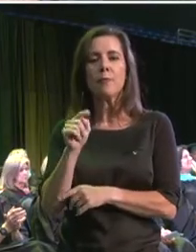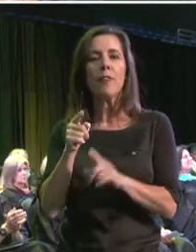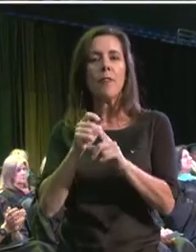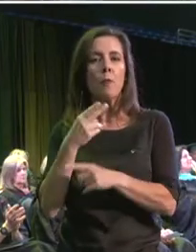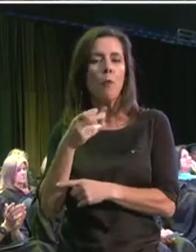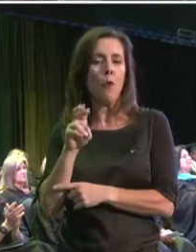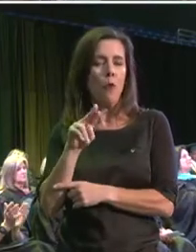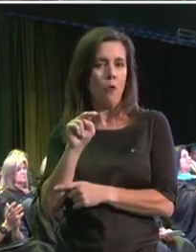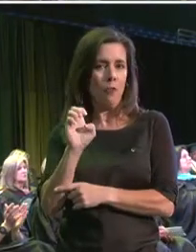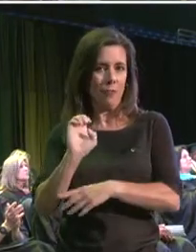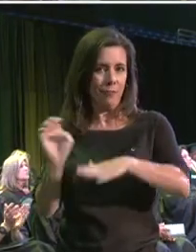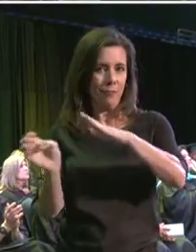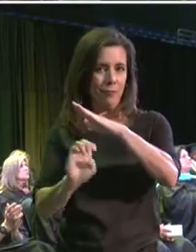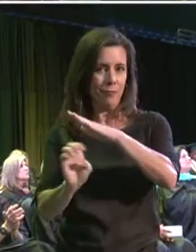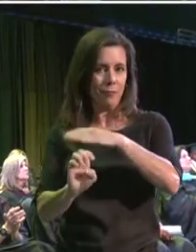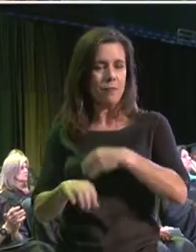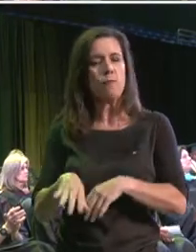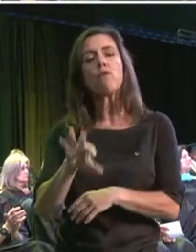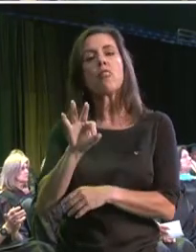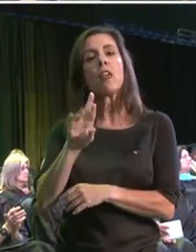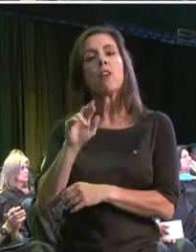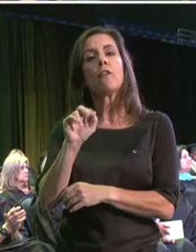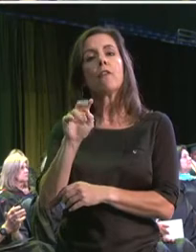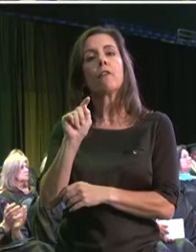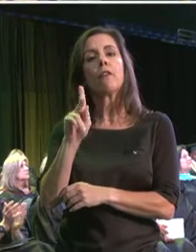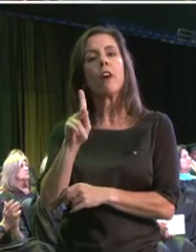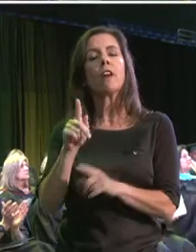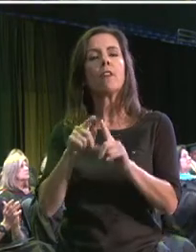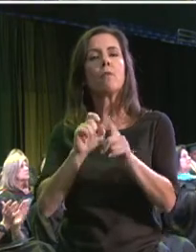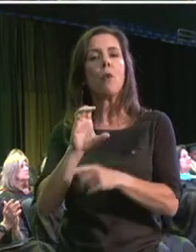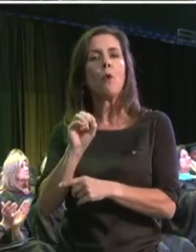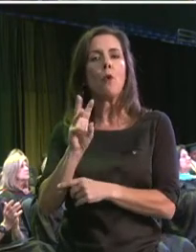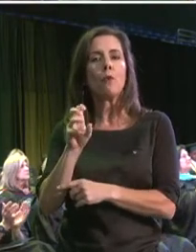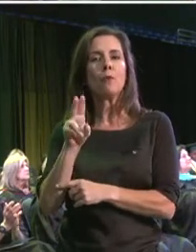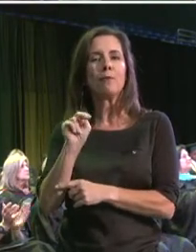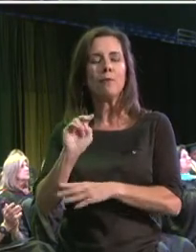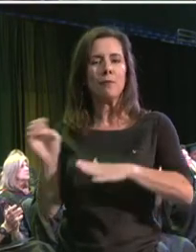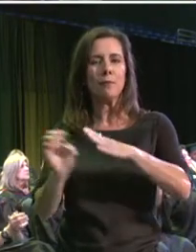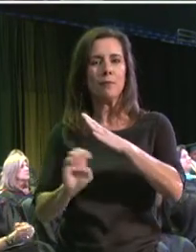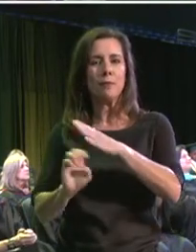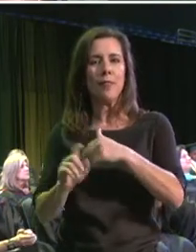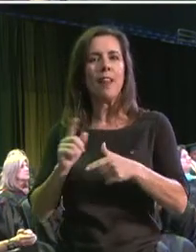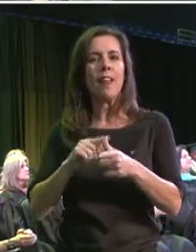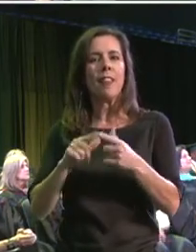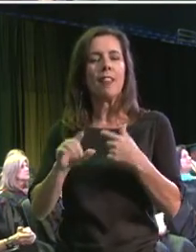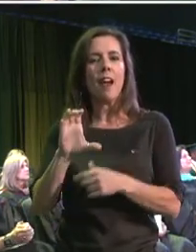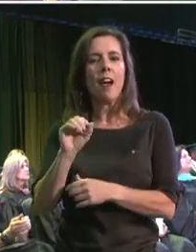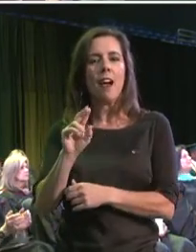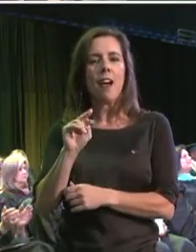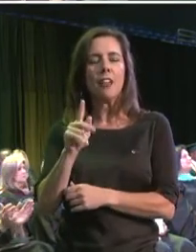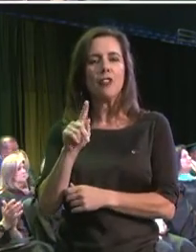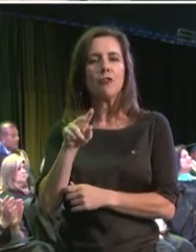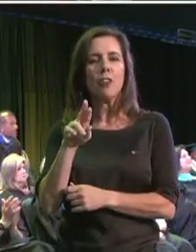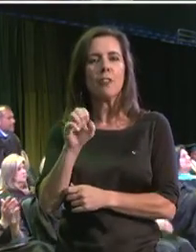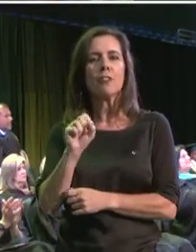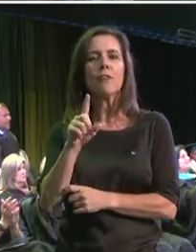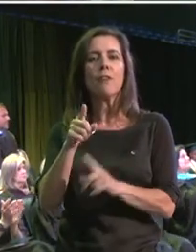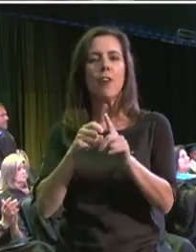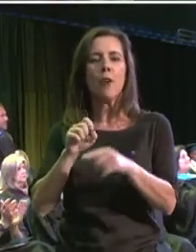Elementary, Amy Frank from Owens Elementary, and Mike Contreras from Libby Middle School.